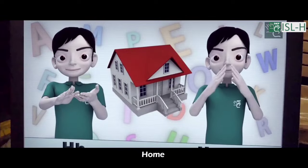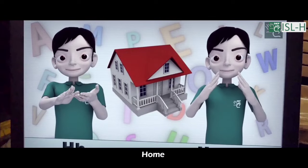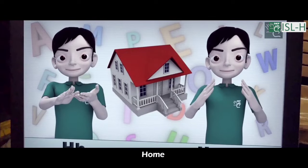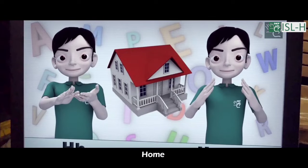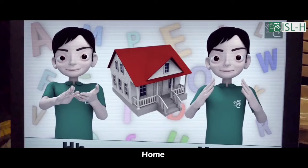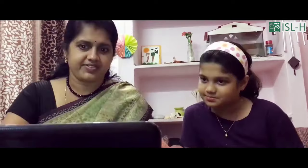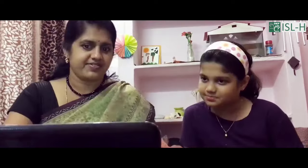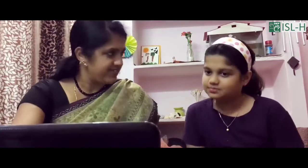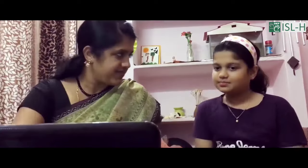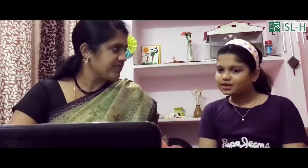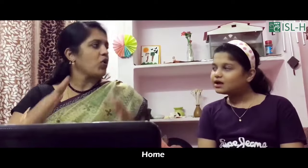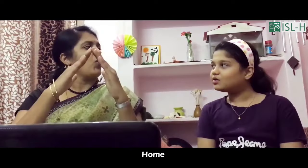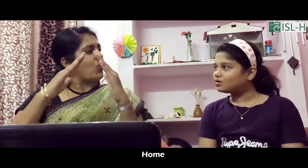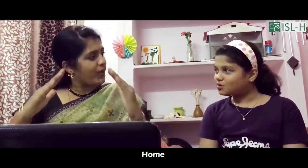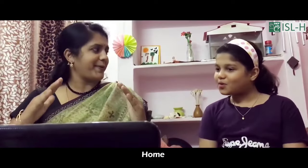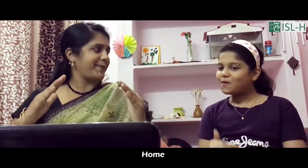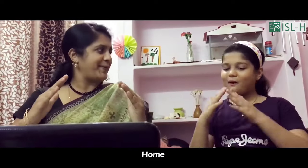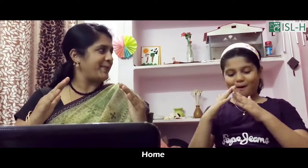B.